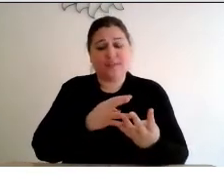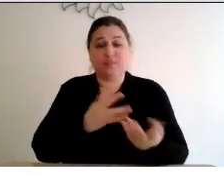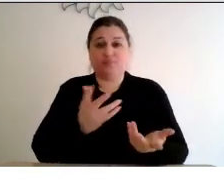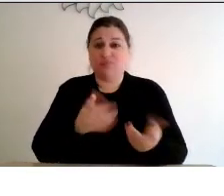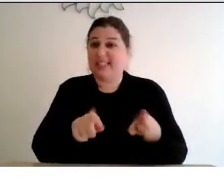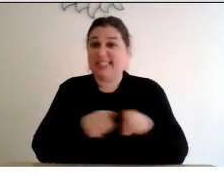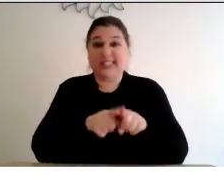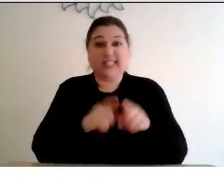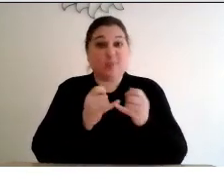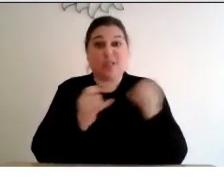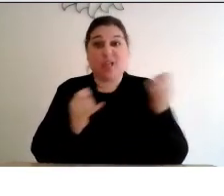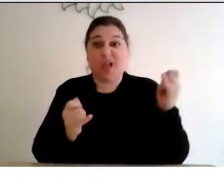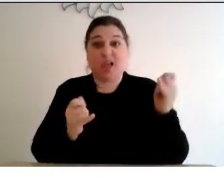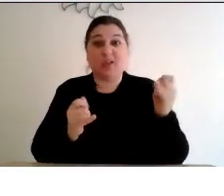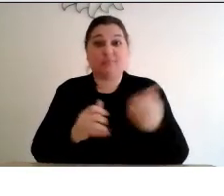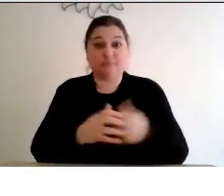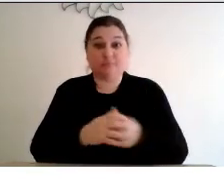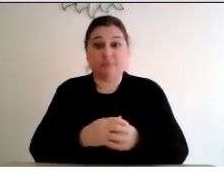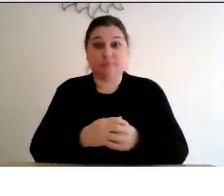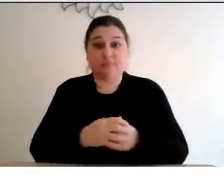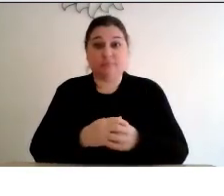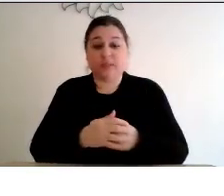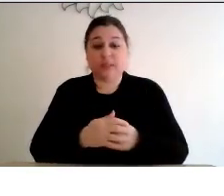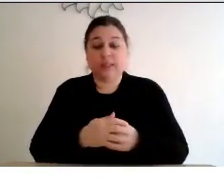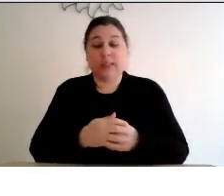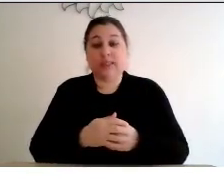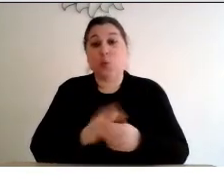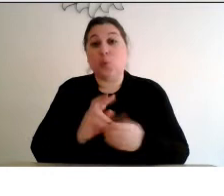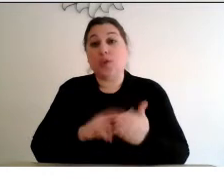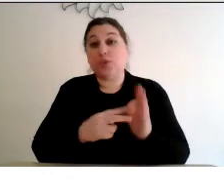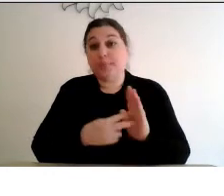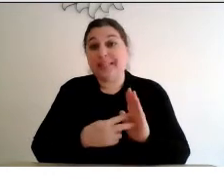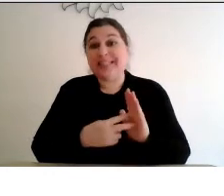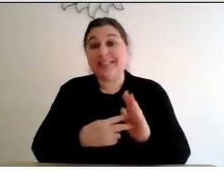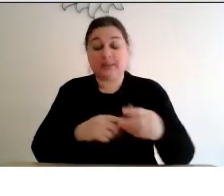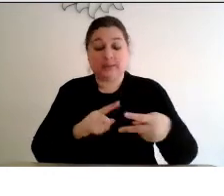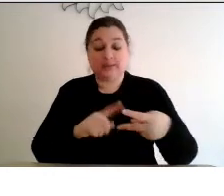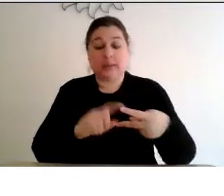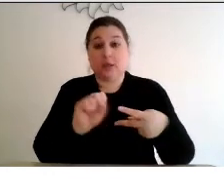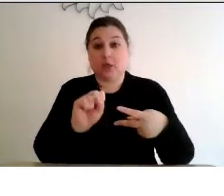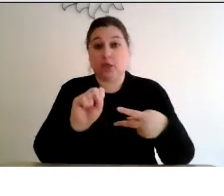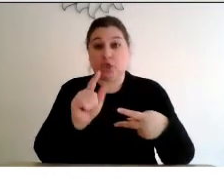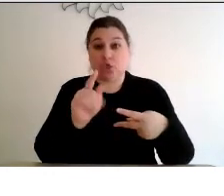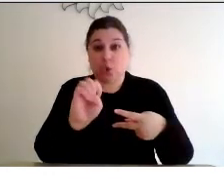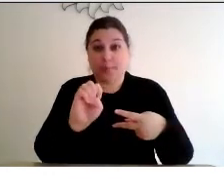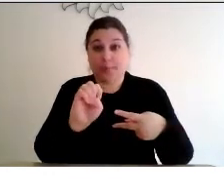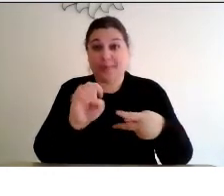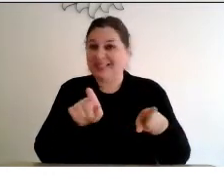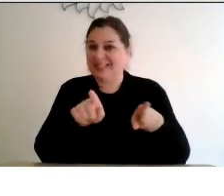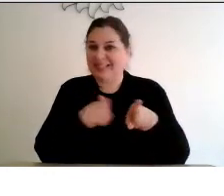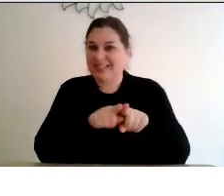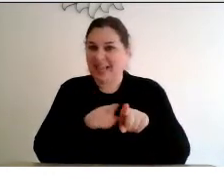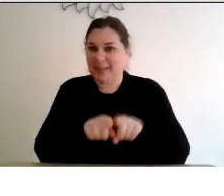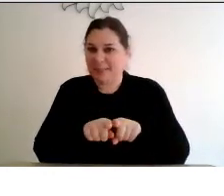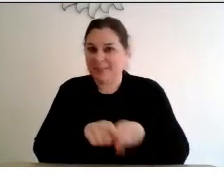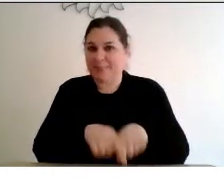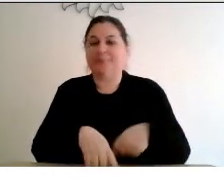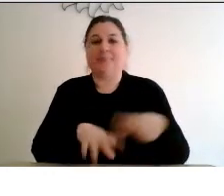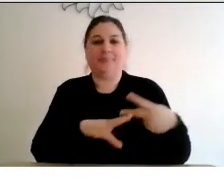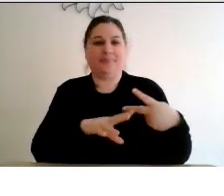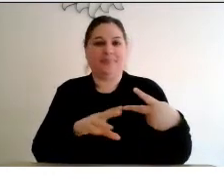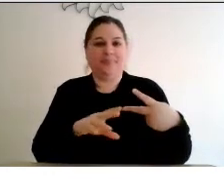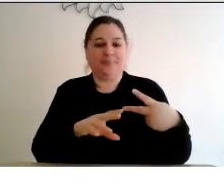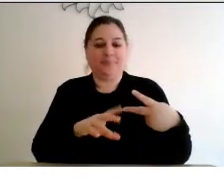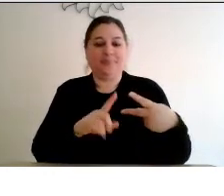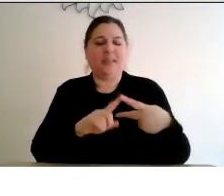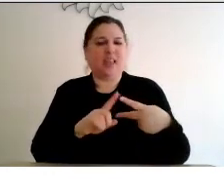for example, if I have y equals 3x, because the slopes are the same, it could be 3x, 5x. In